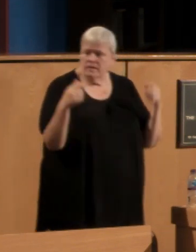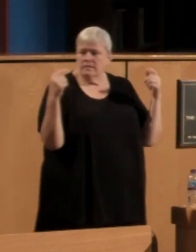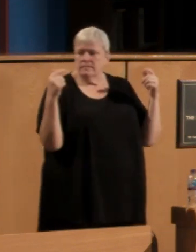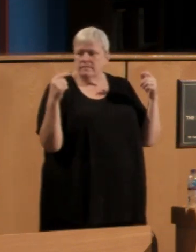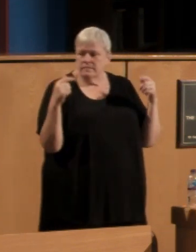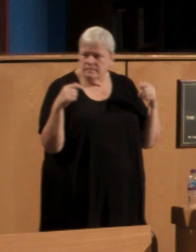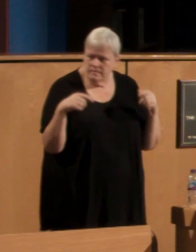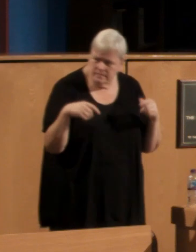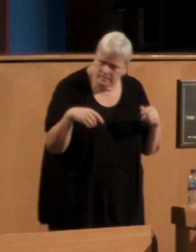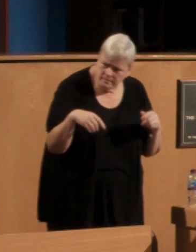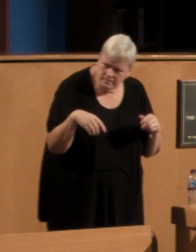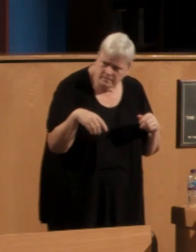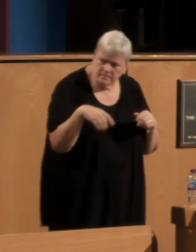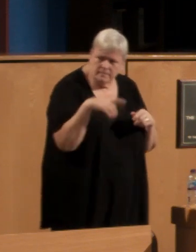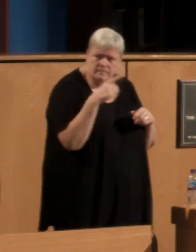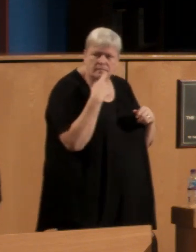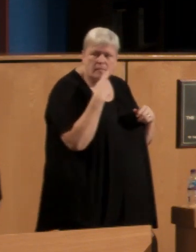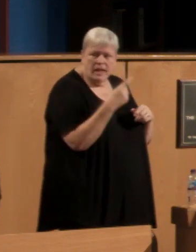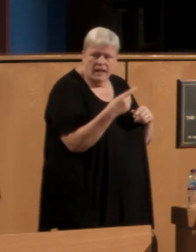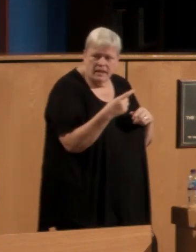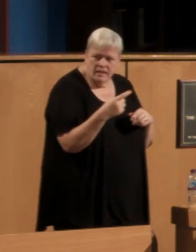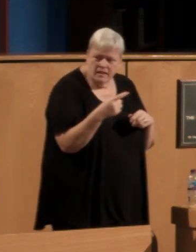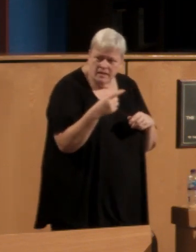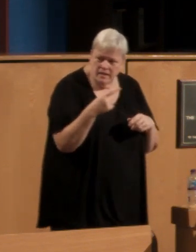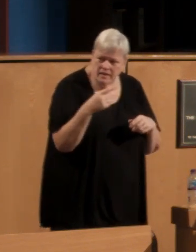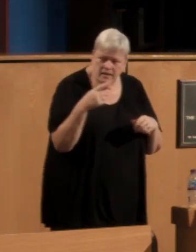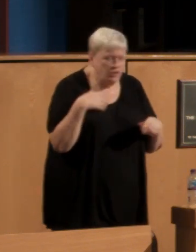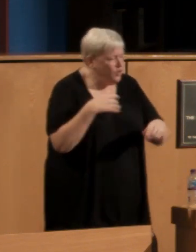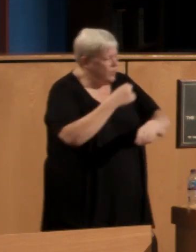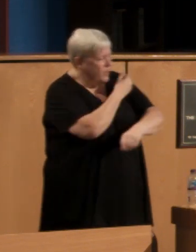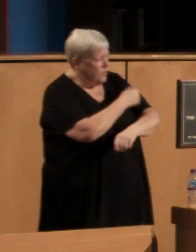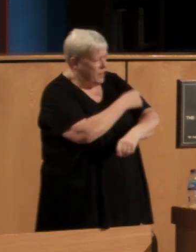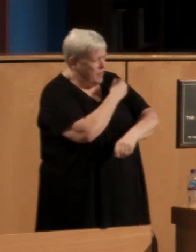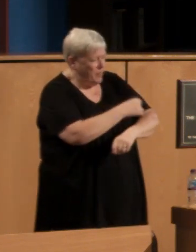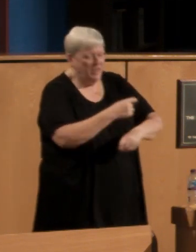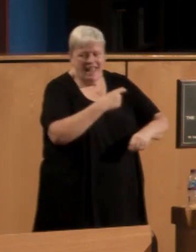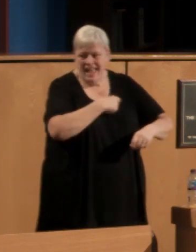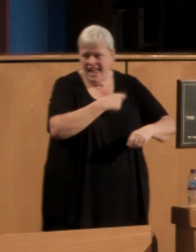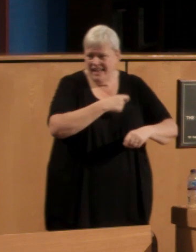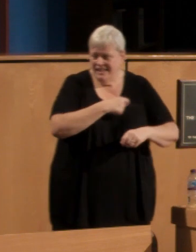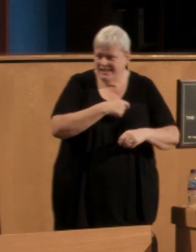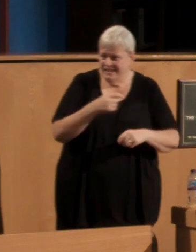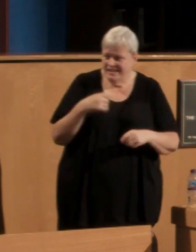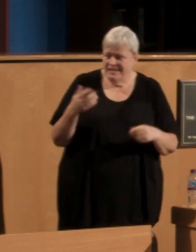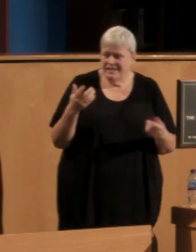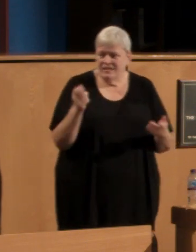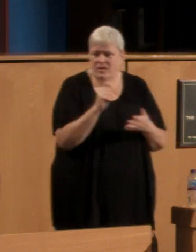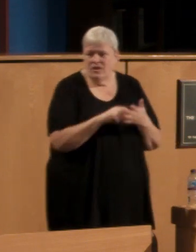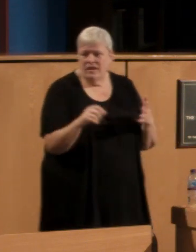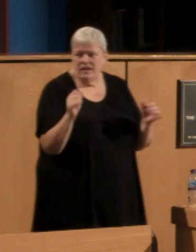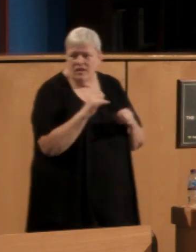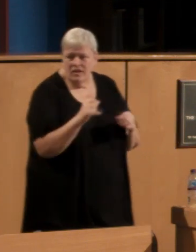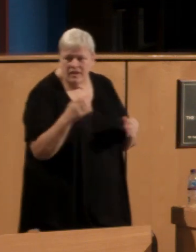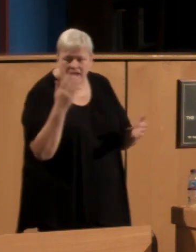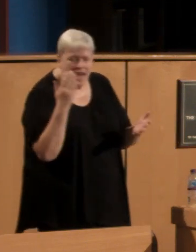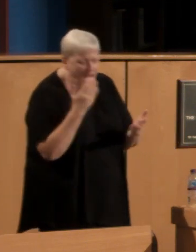Mostly to Bibi, you mentioned that you were an anxious wimp and didn't really consume that much horror. I definitely